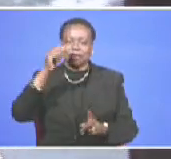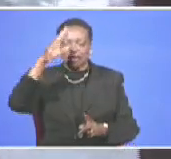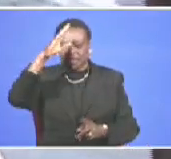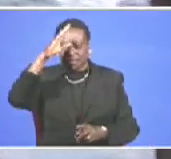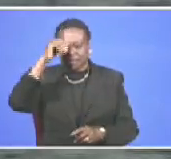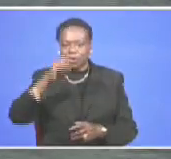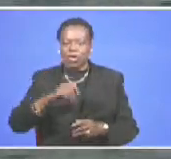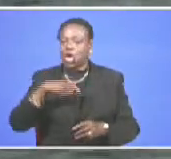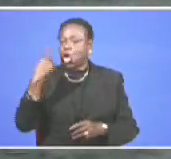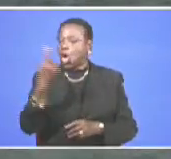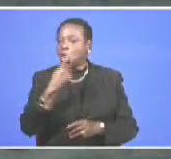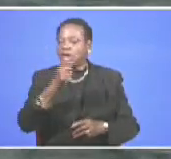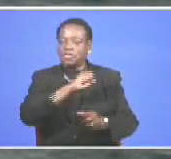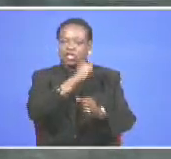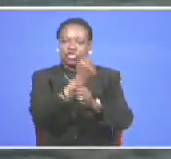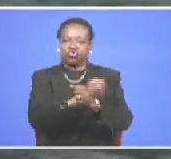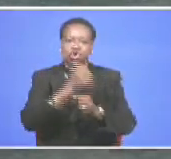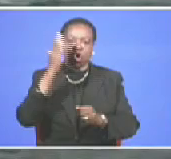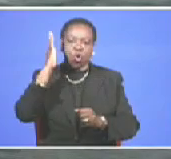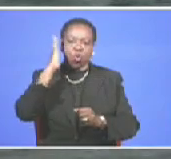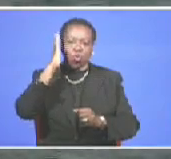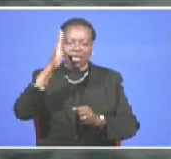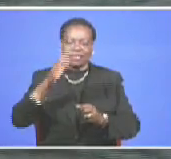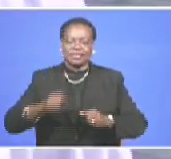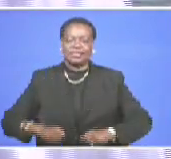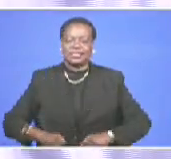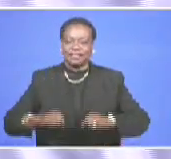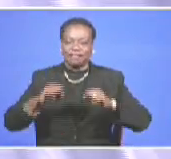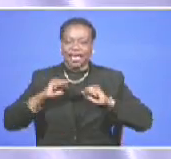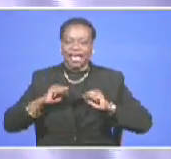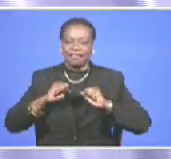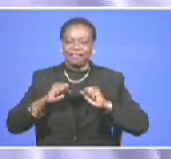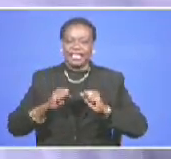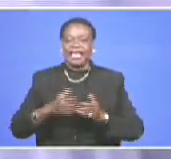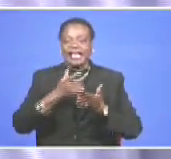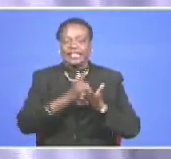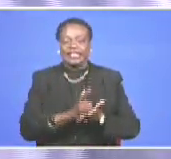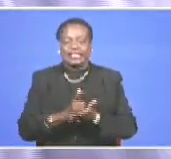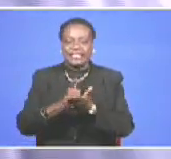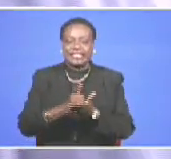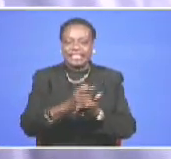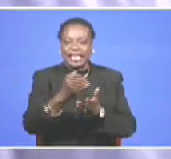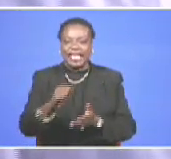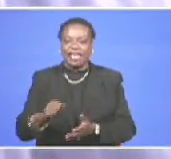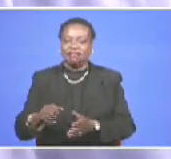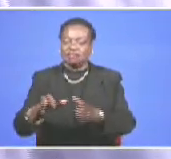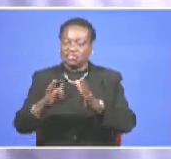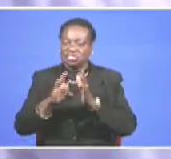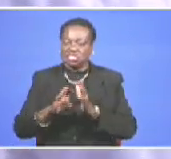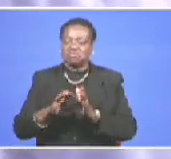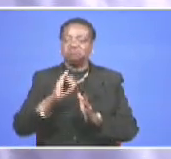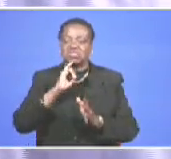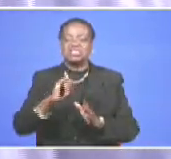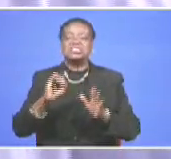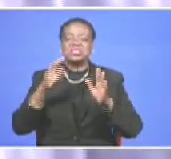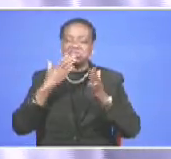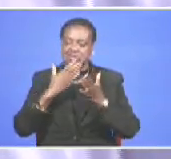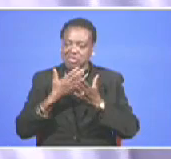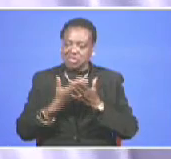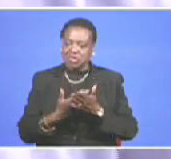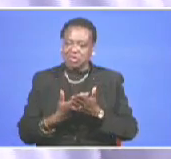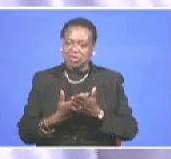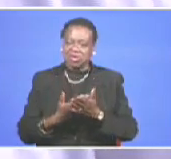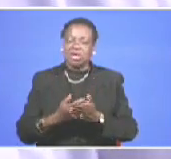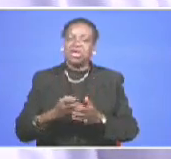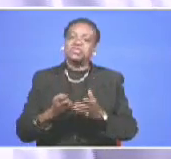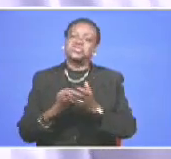the strong will survive. Sailing condition is good for racing now, man. It was blowing 10 to 15. The breeze was strong, was up from the